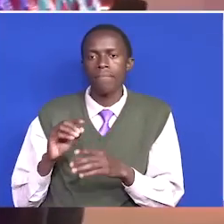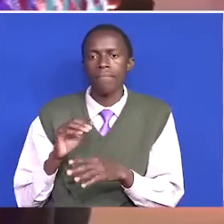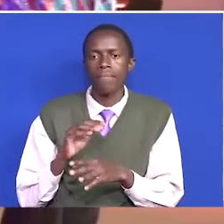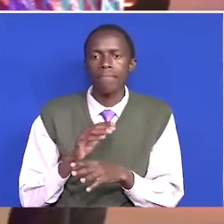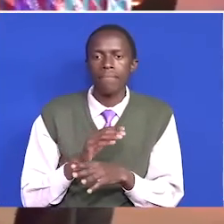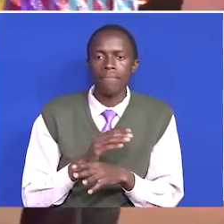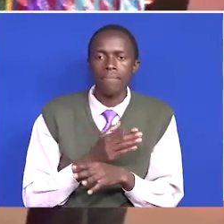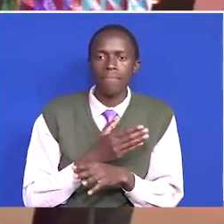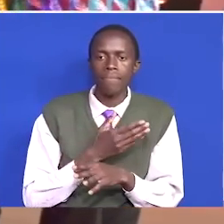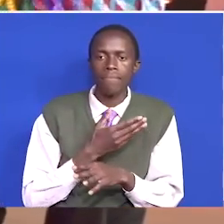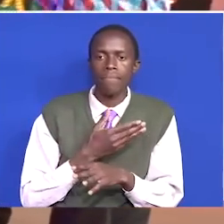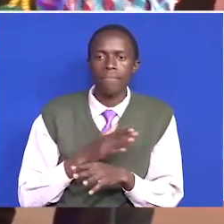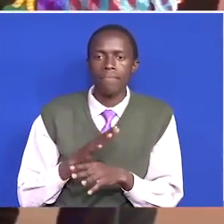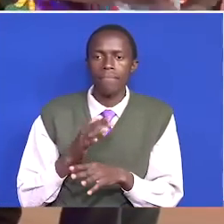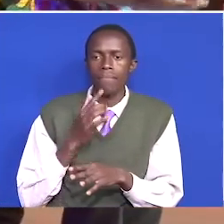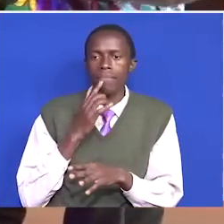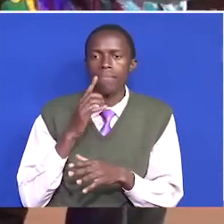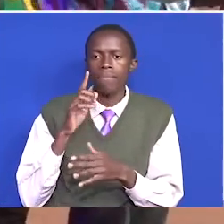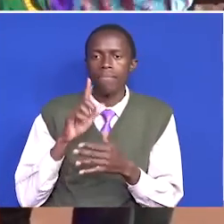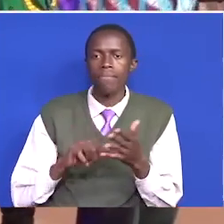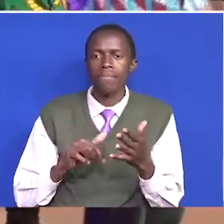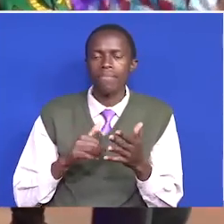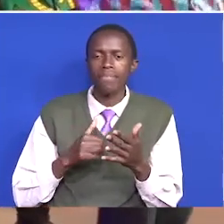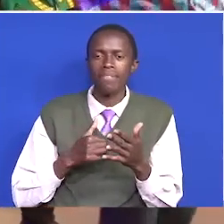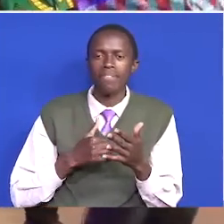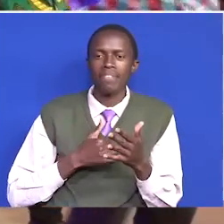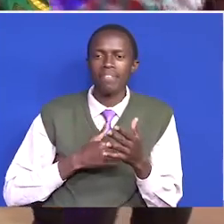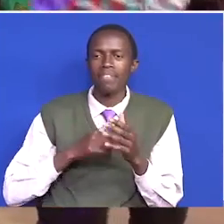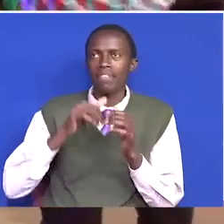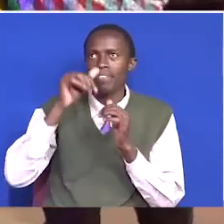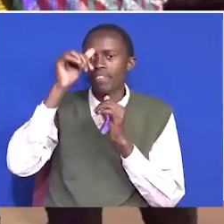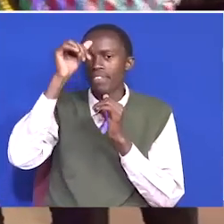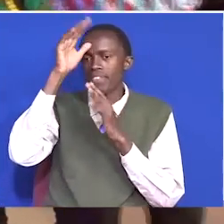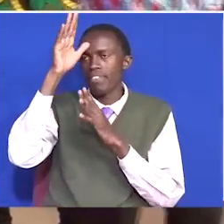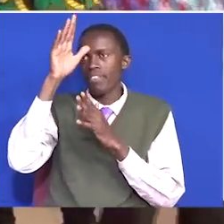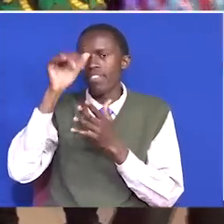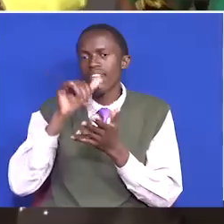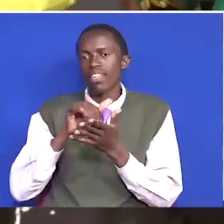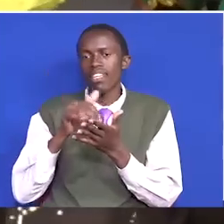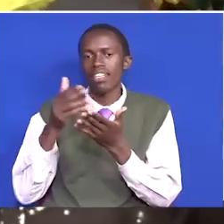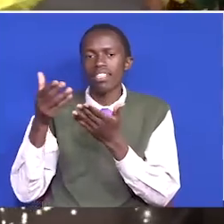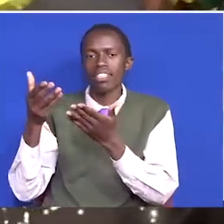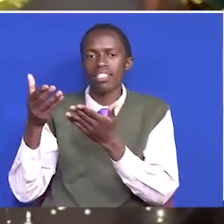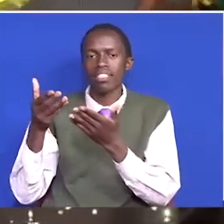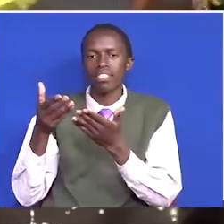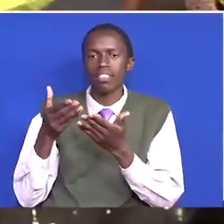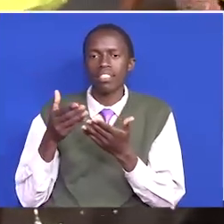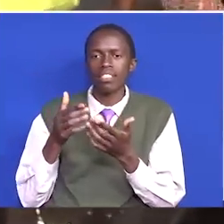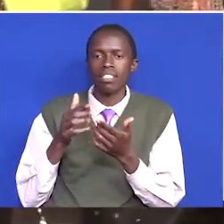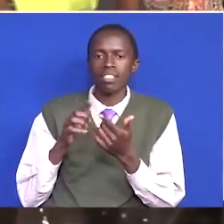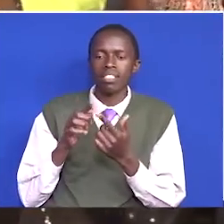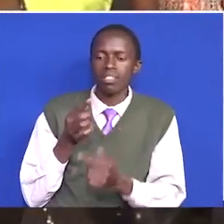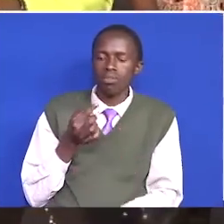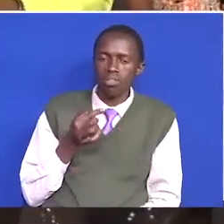Behold, what manner of love the Father has given unto